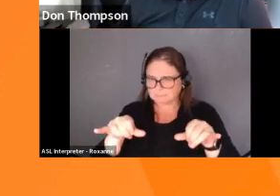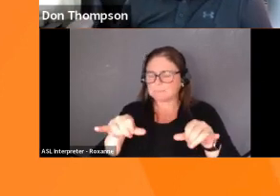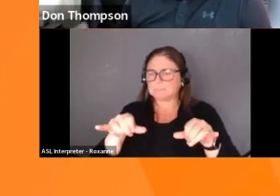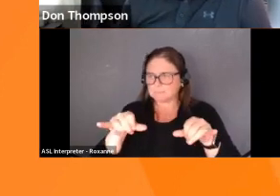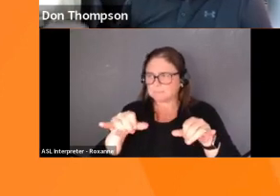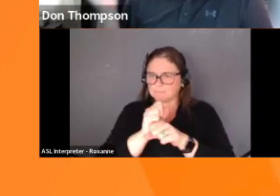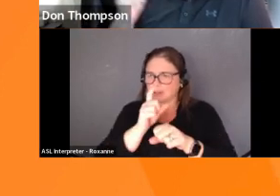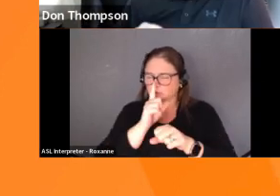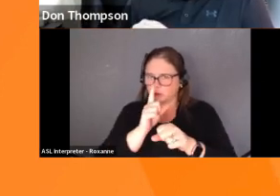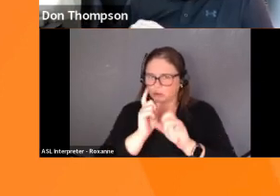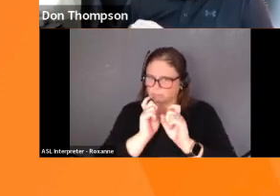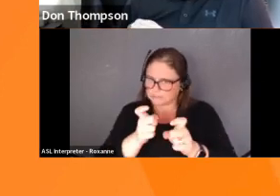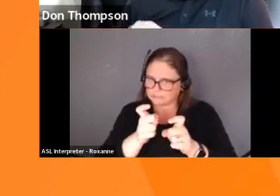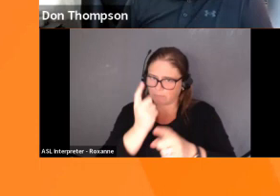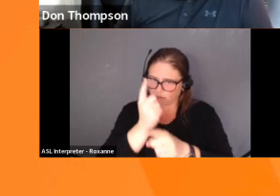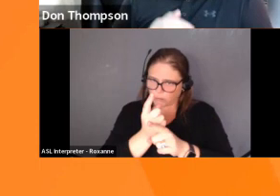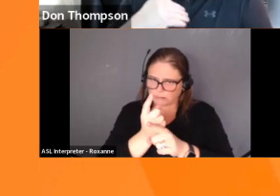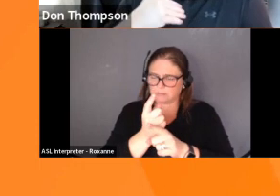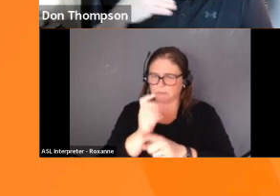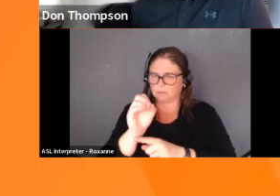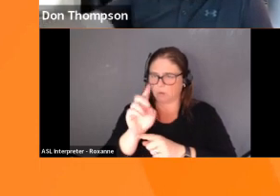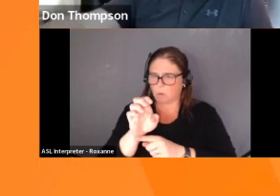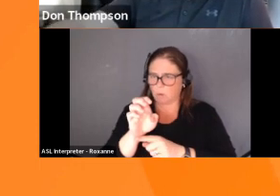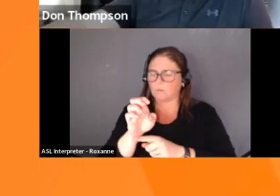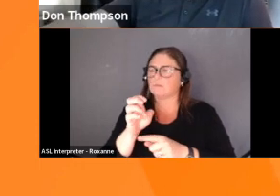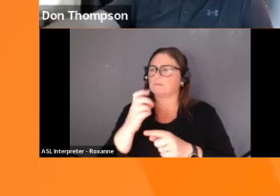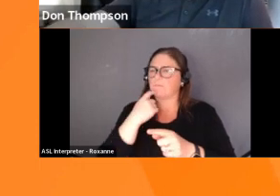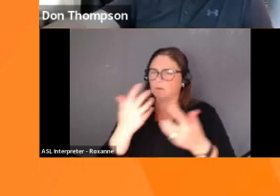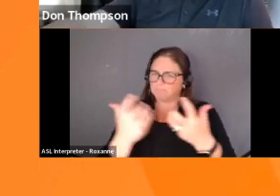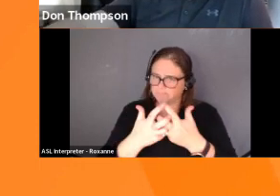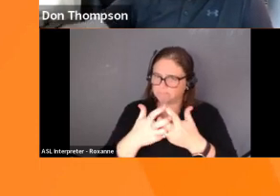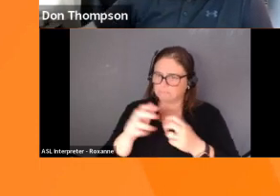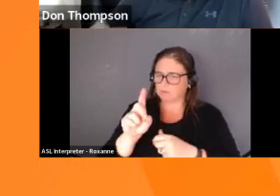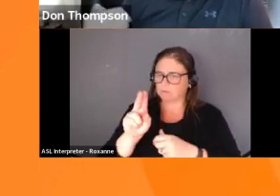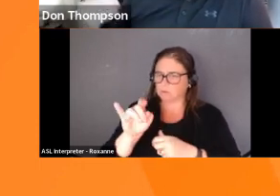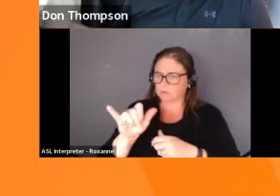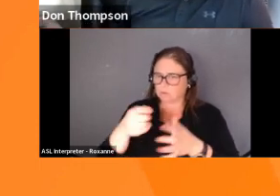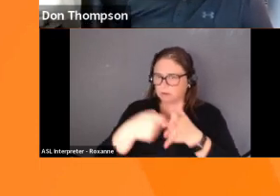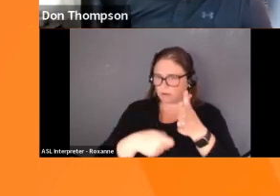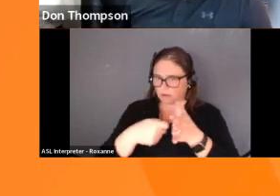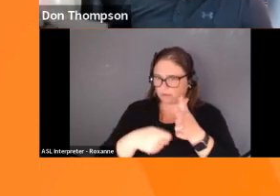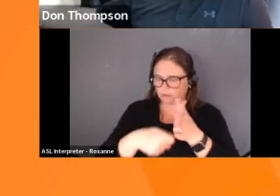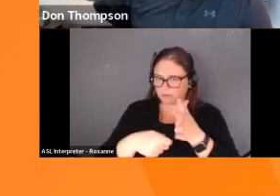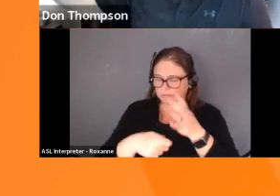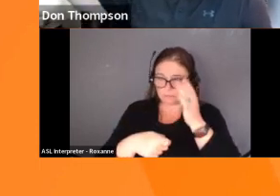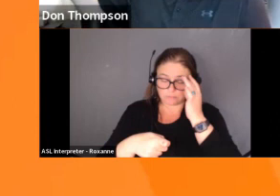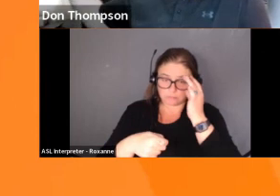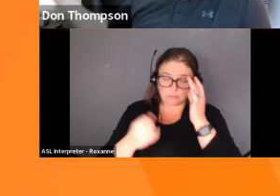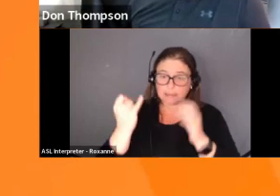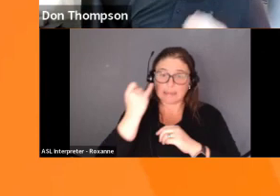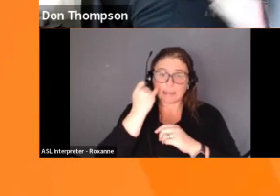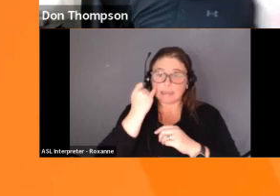code for you, so you know the right duty amount for if you're going to ship it into the US. Okay. If you have product coming